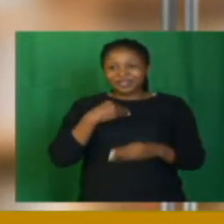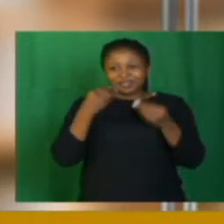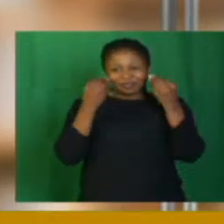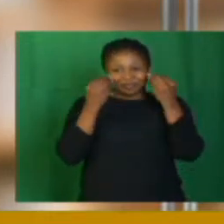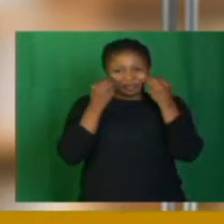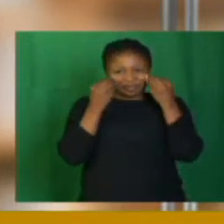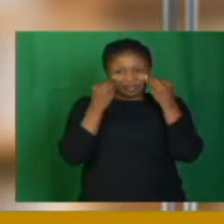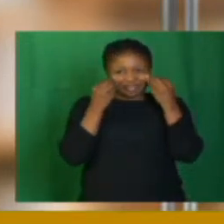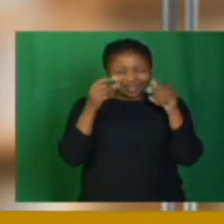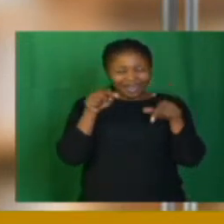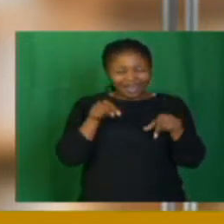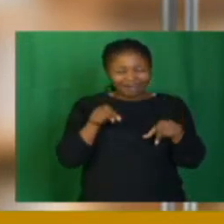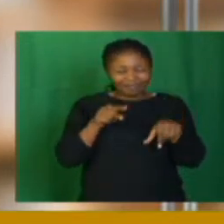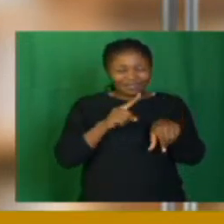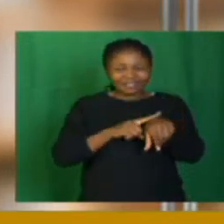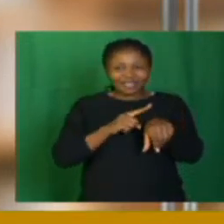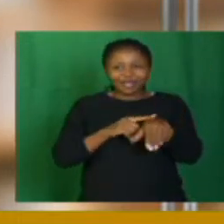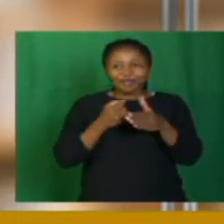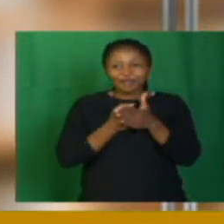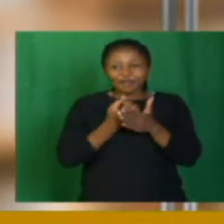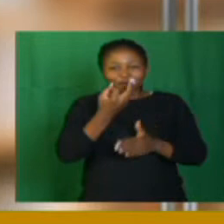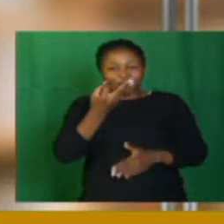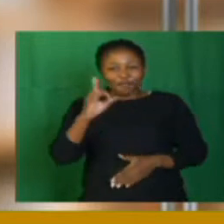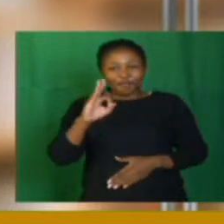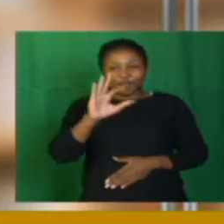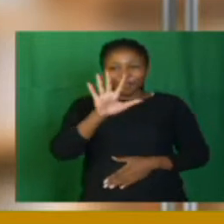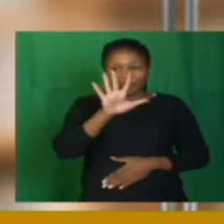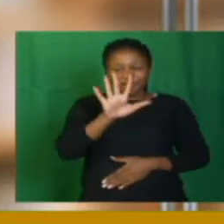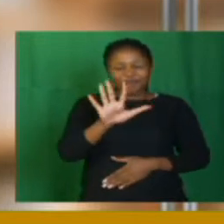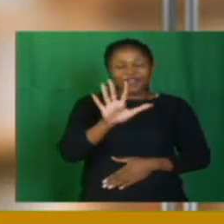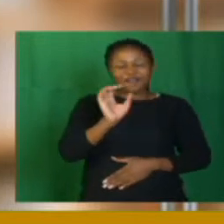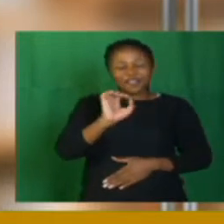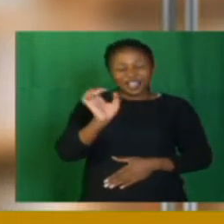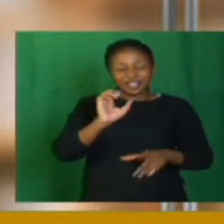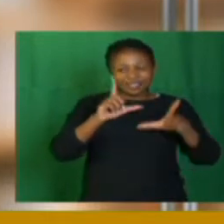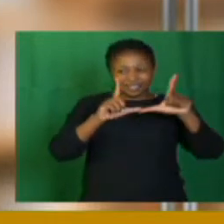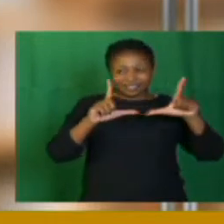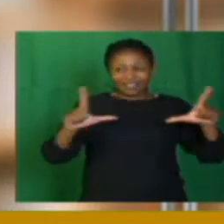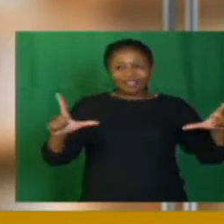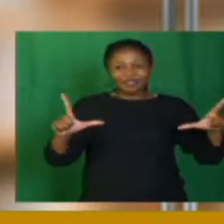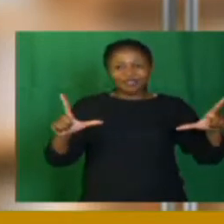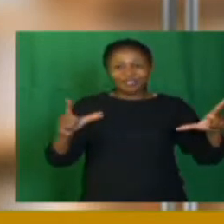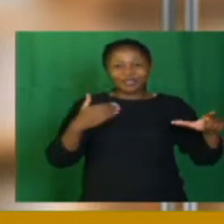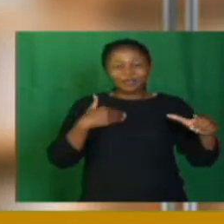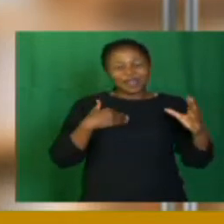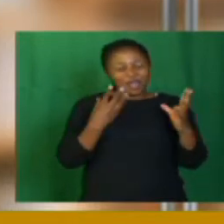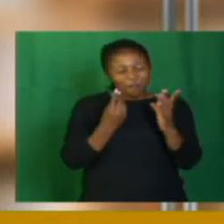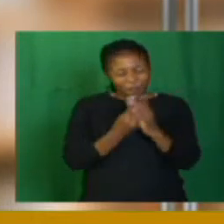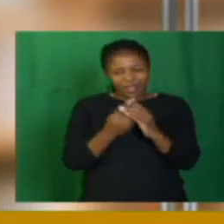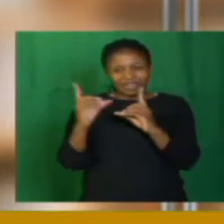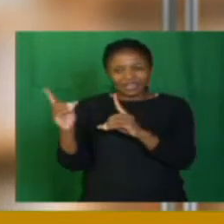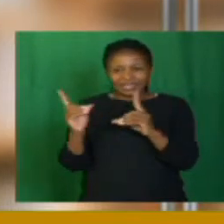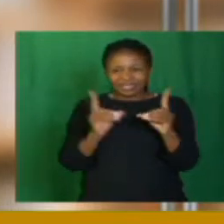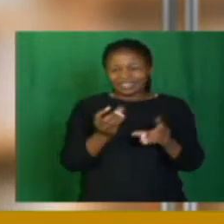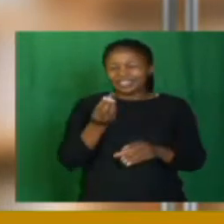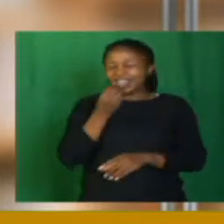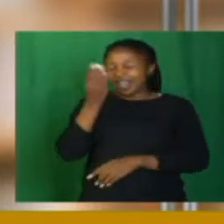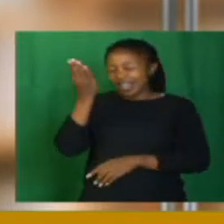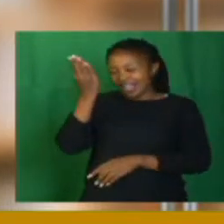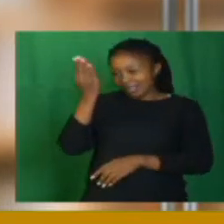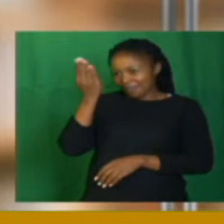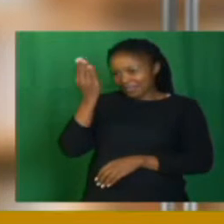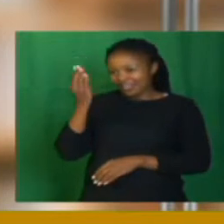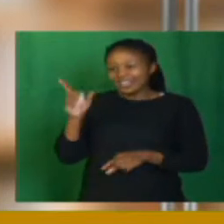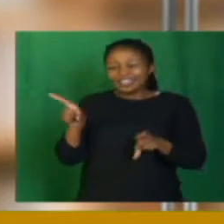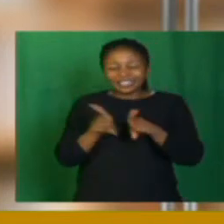doing Form 5 English Language. Already with me is the Form 5 teacher, Mrs. Winile Dlamini. Also joining me in the studio